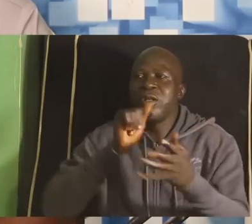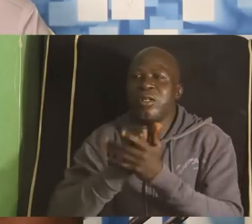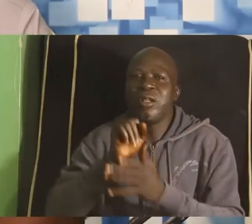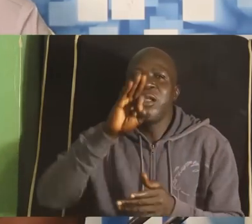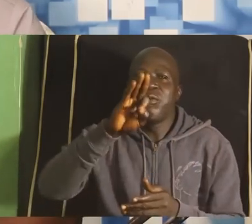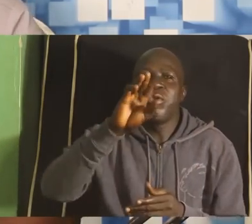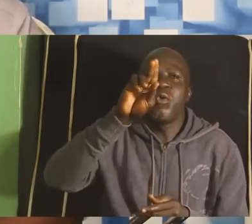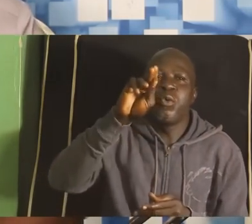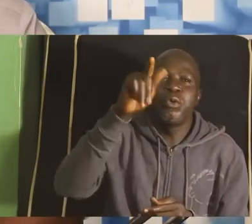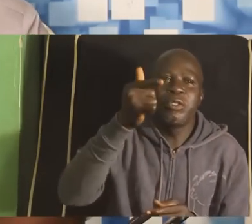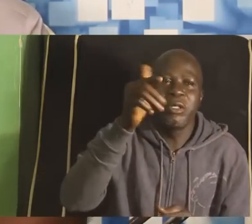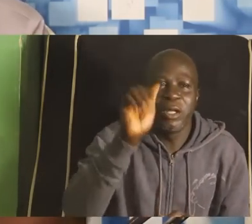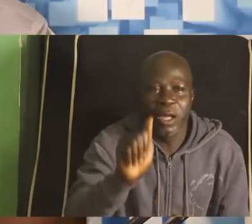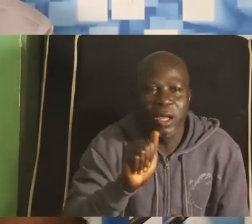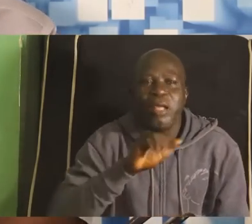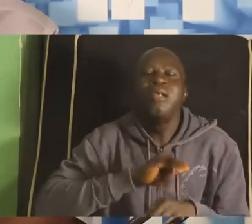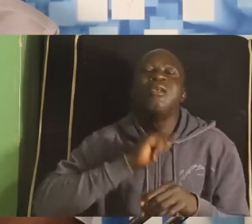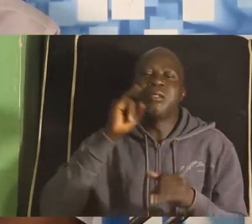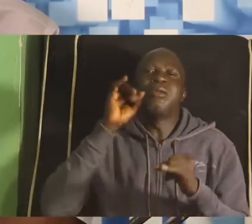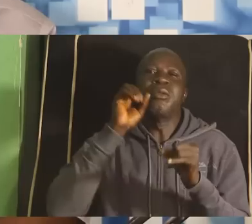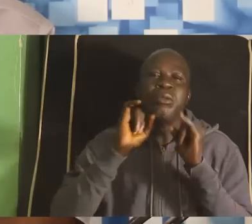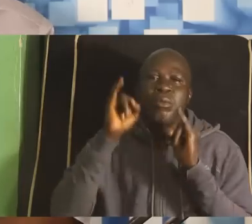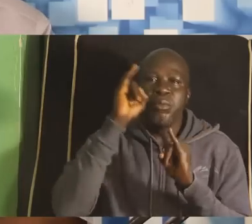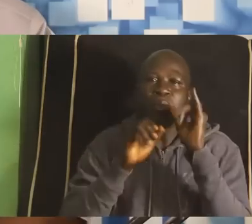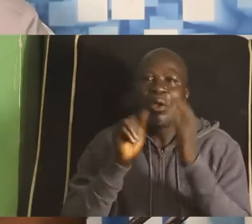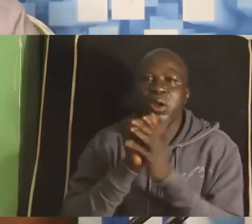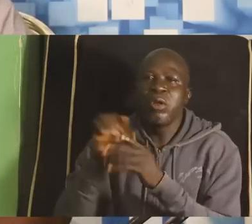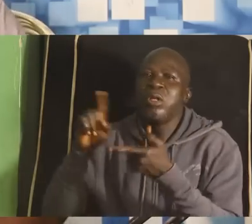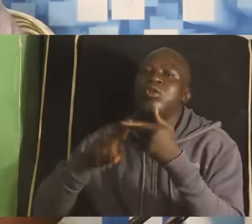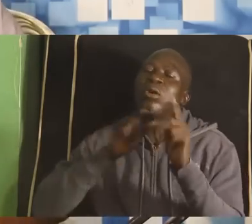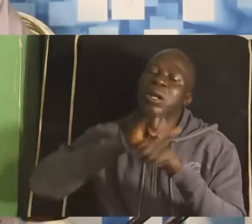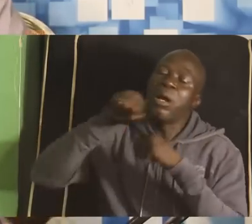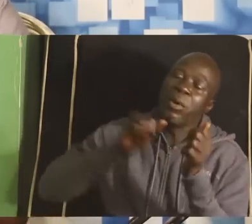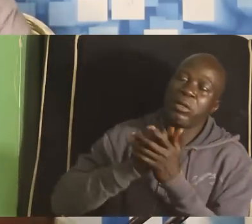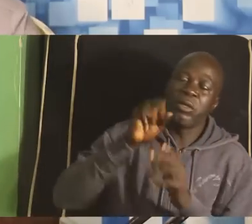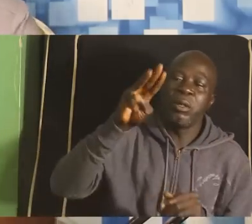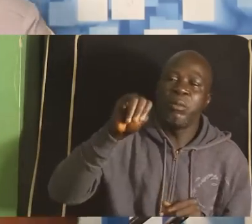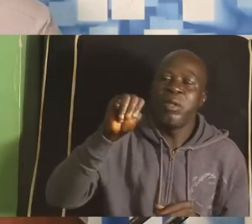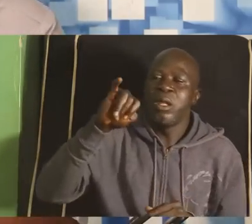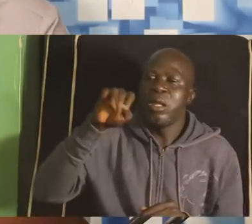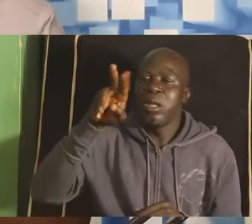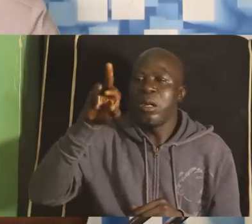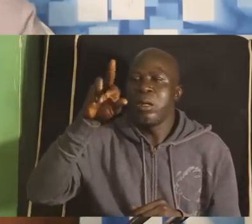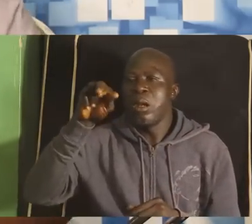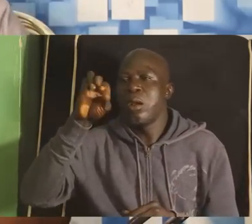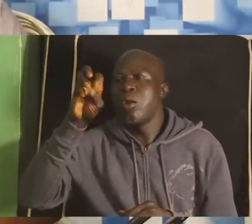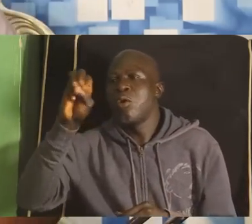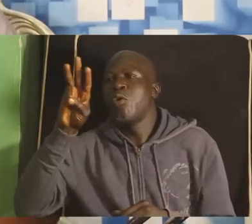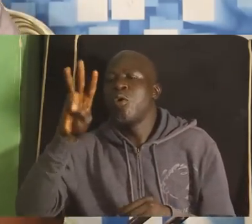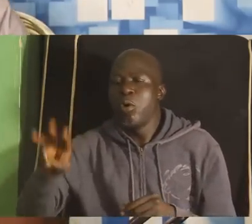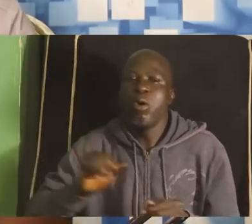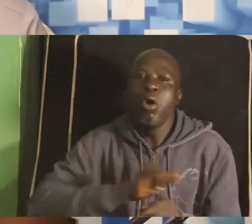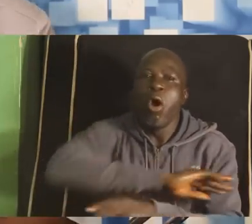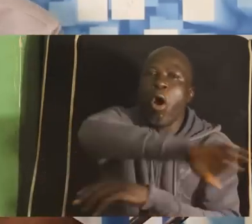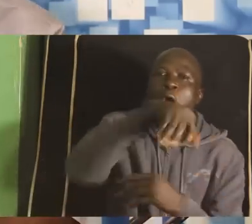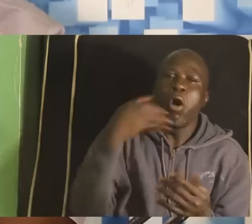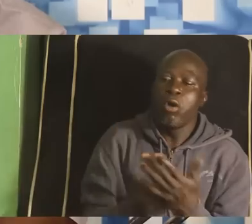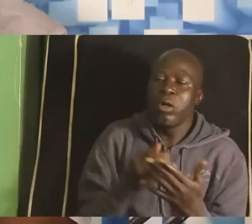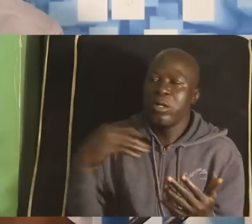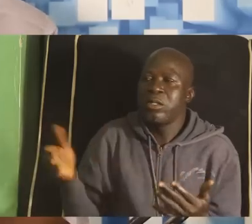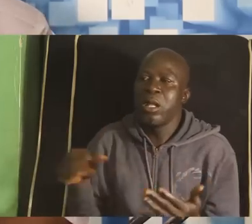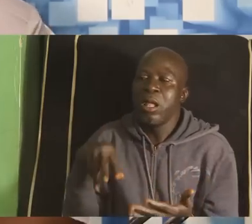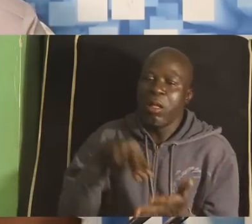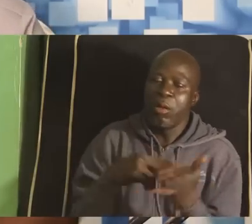kwa. Eh, ayegbe awon agba lo nje be. Mirror of the elder. Everybody sora dada. You must be very careful. Ke gbadura ko bo se. Pray for battle to come.